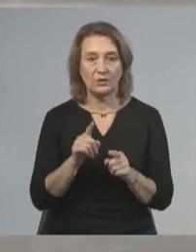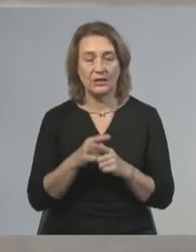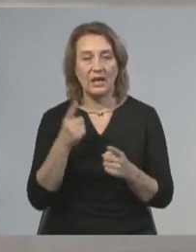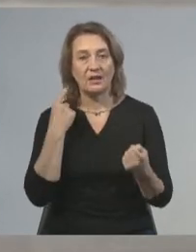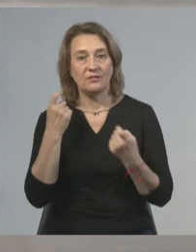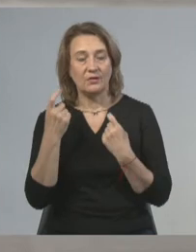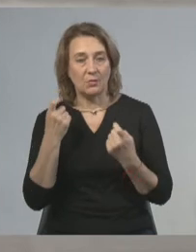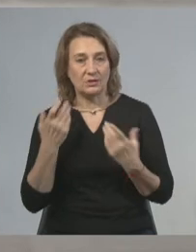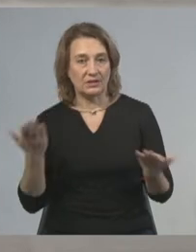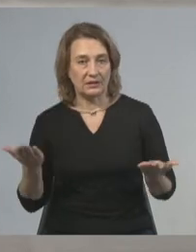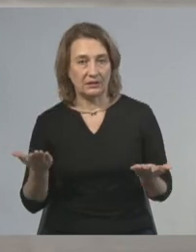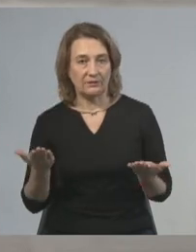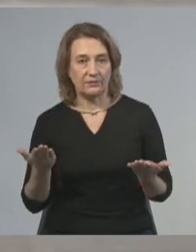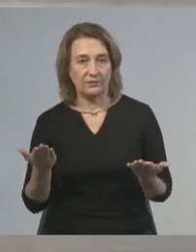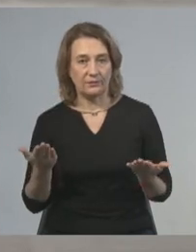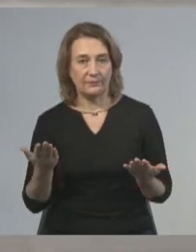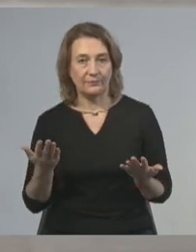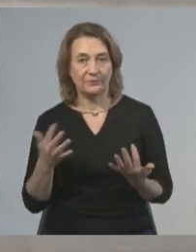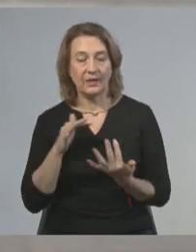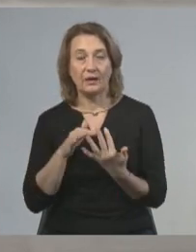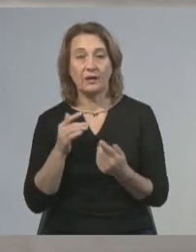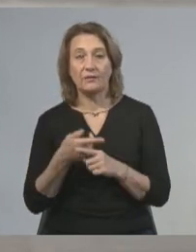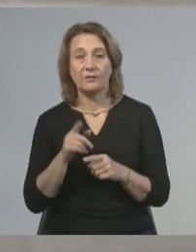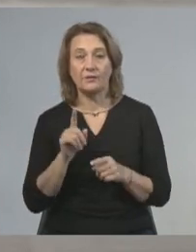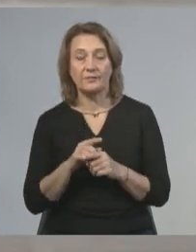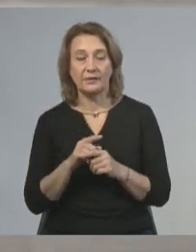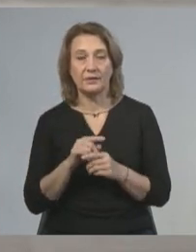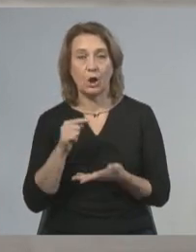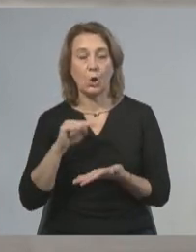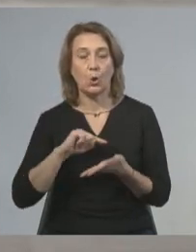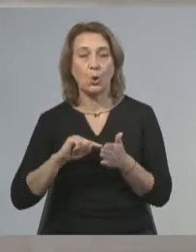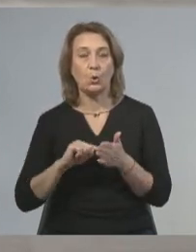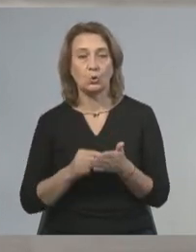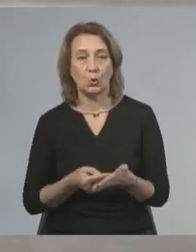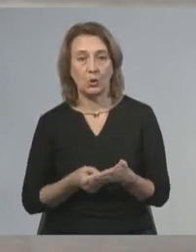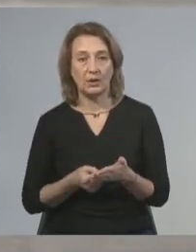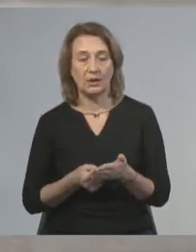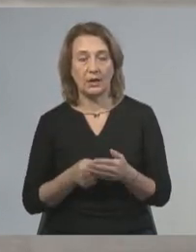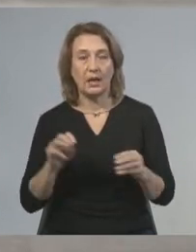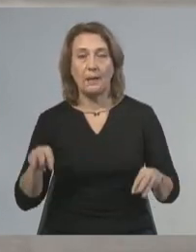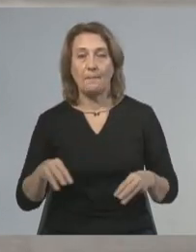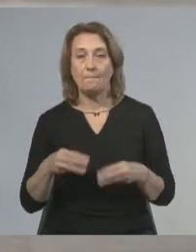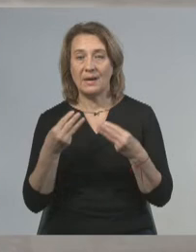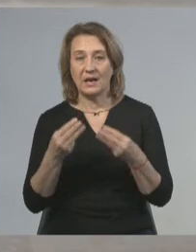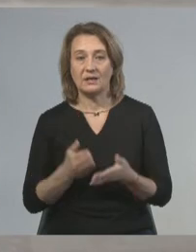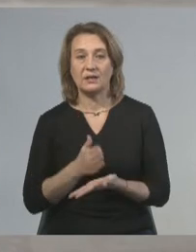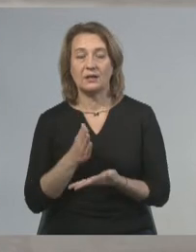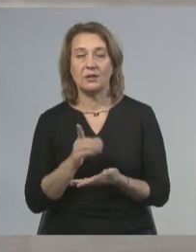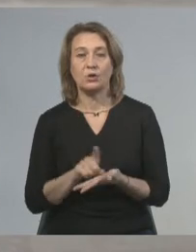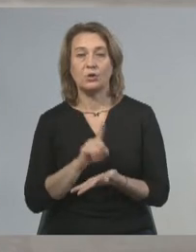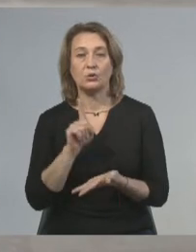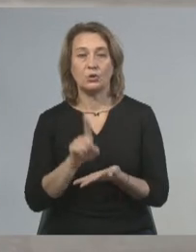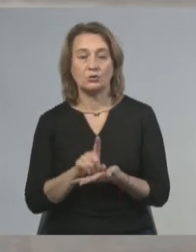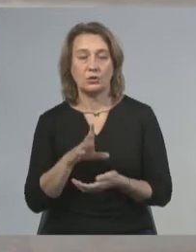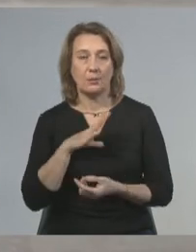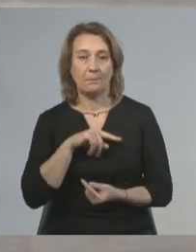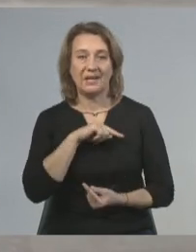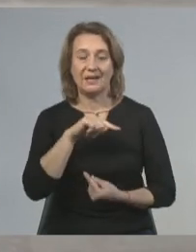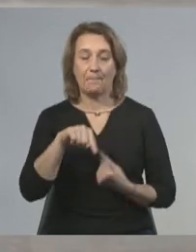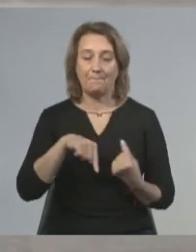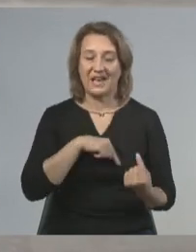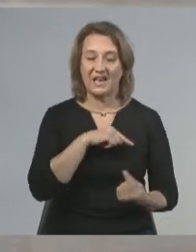represent sometimes candidates during this information war that is why i would like to highlight the important role of the media this